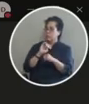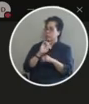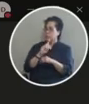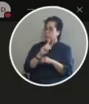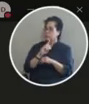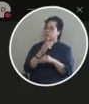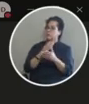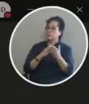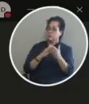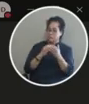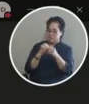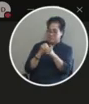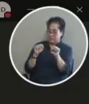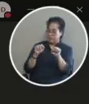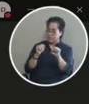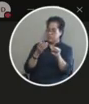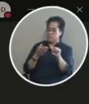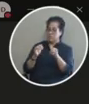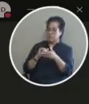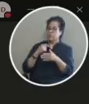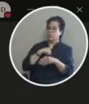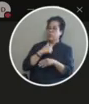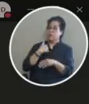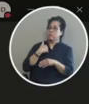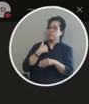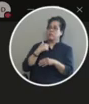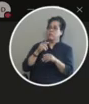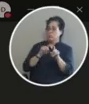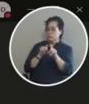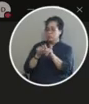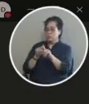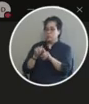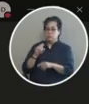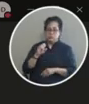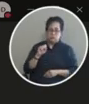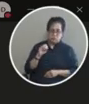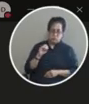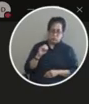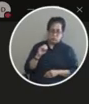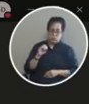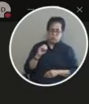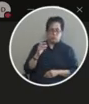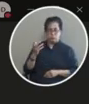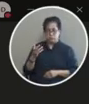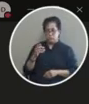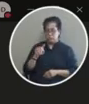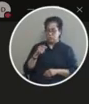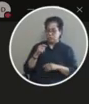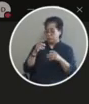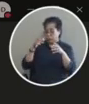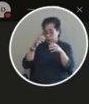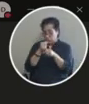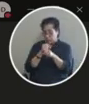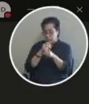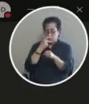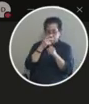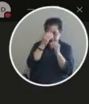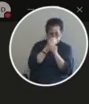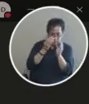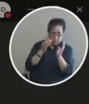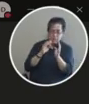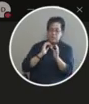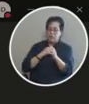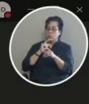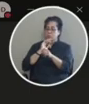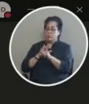with some of the safety lighting that we have underway as well. So again, just to summarize and for the public's benefit, our